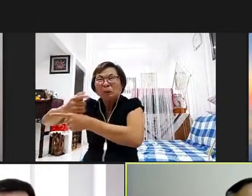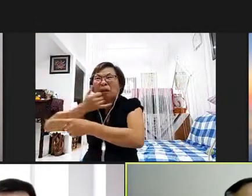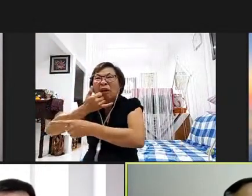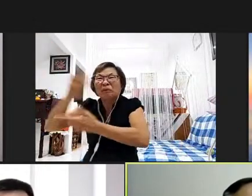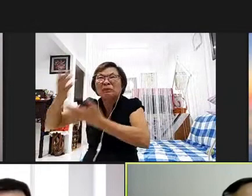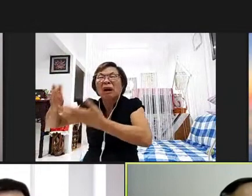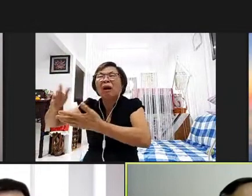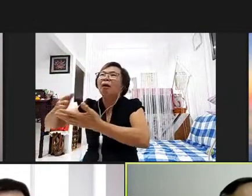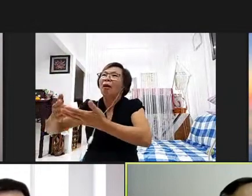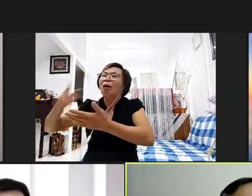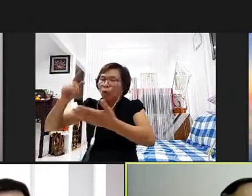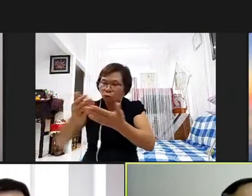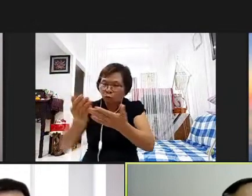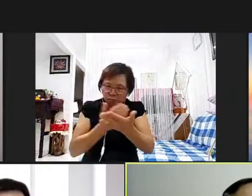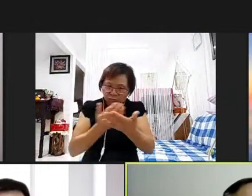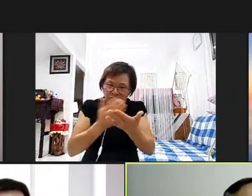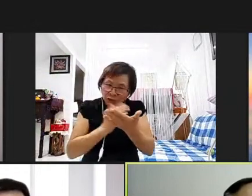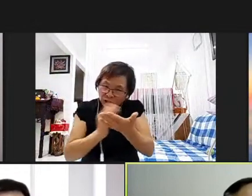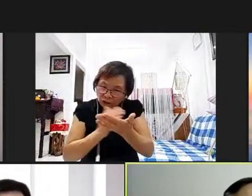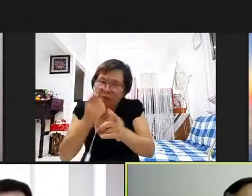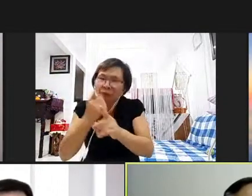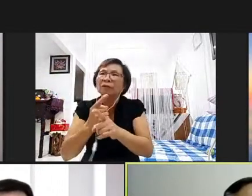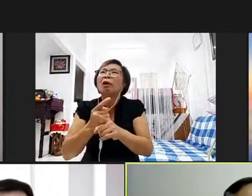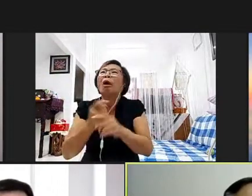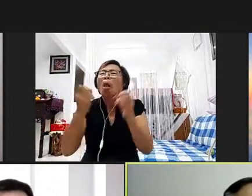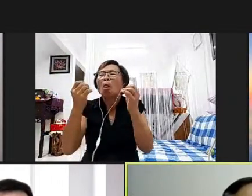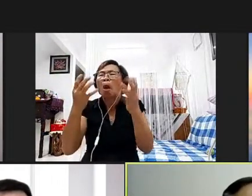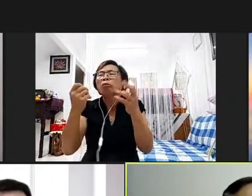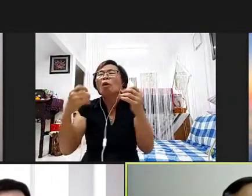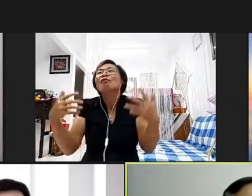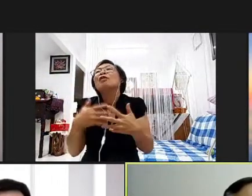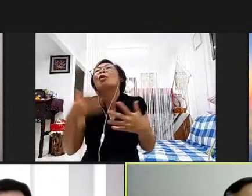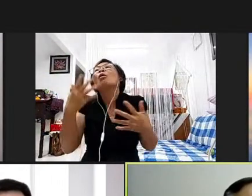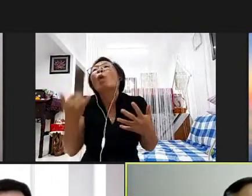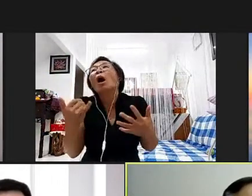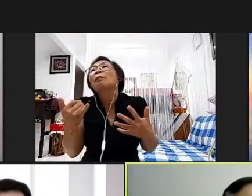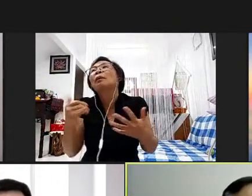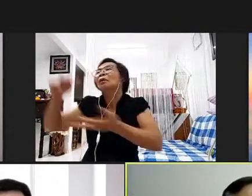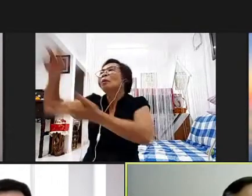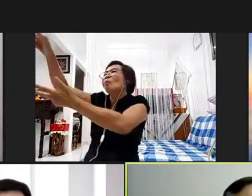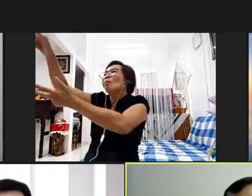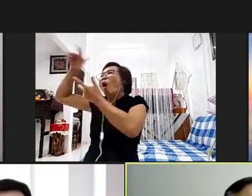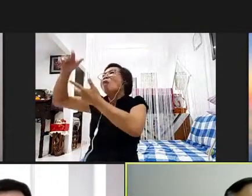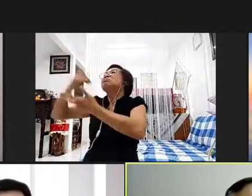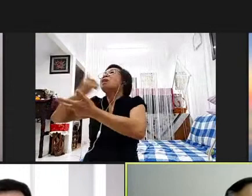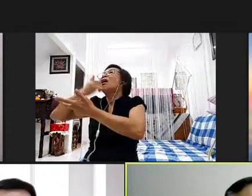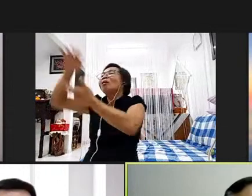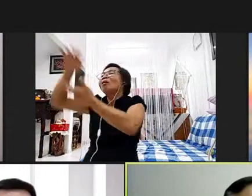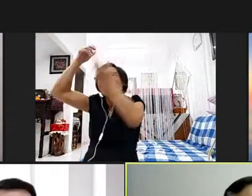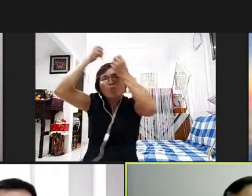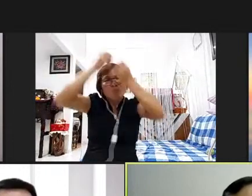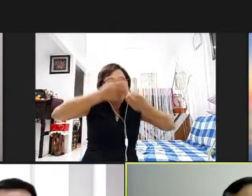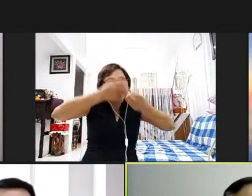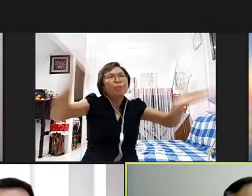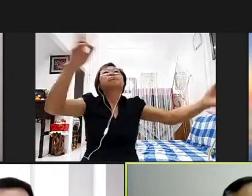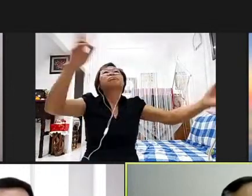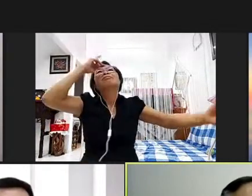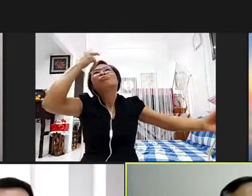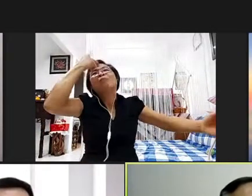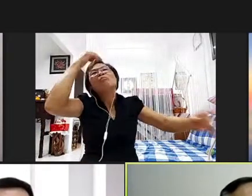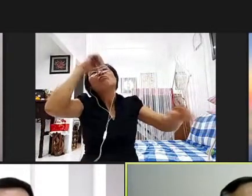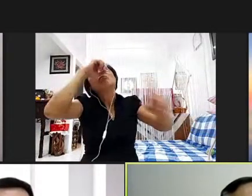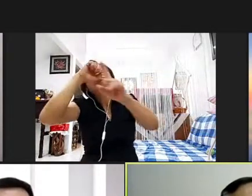of unnecessary fear is being generated through fake news, misinformation, misdirection, things like